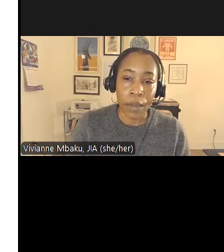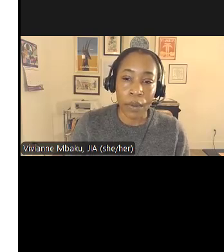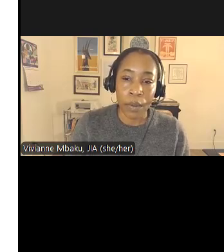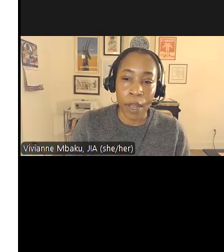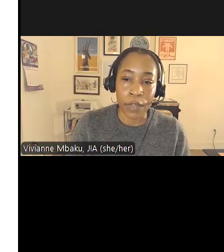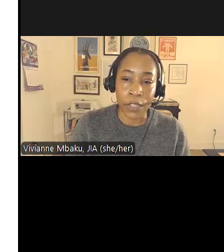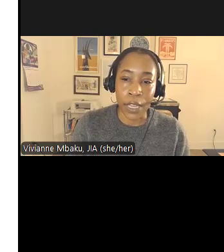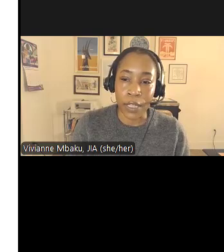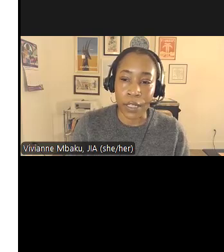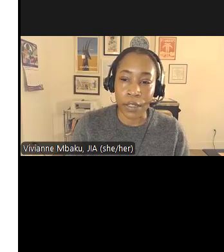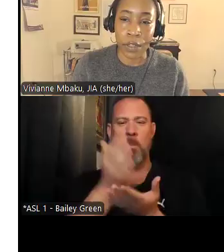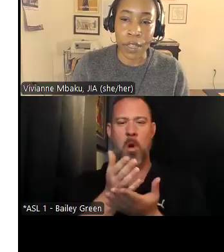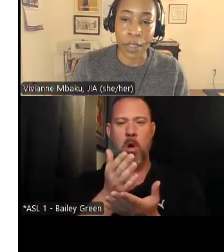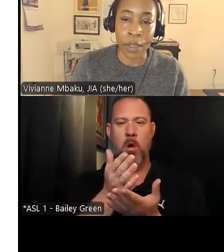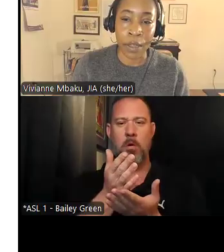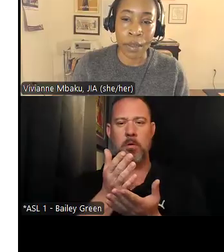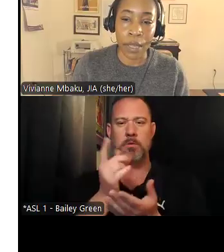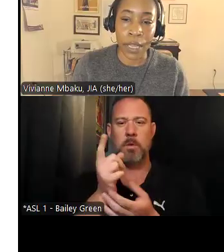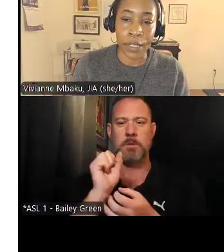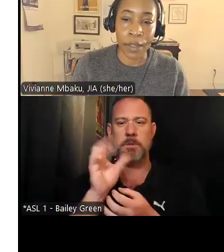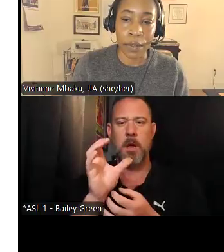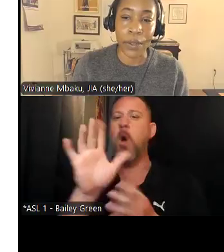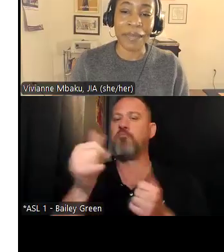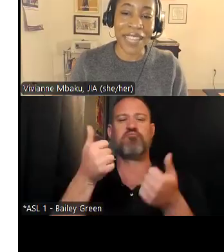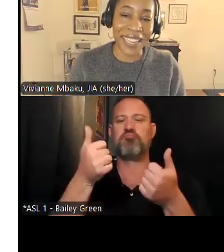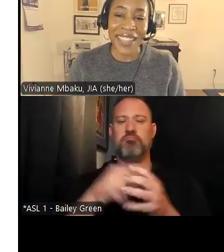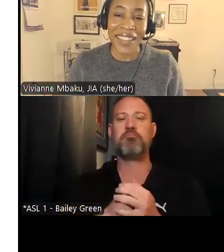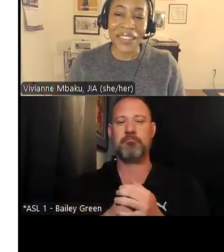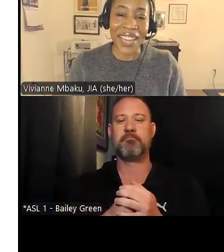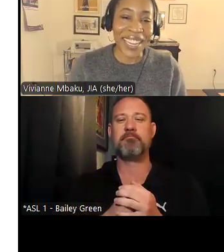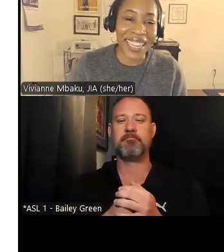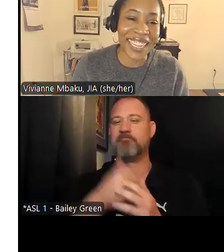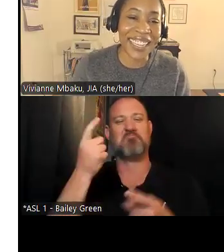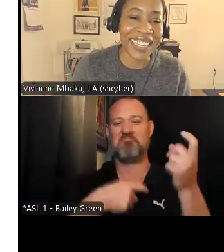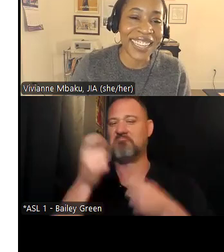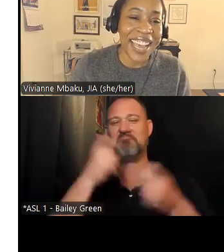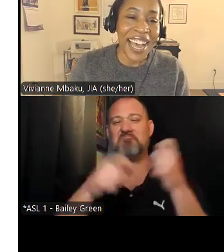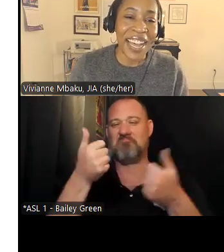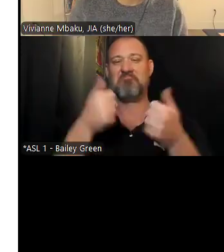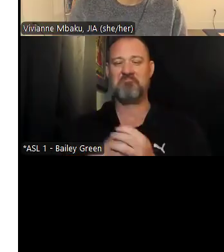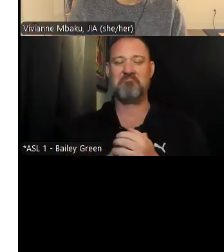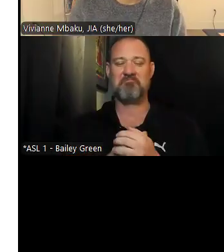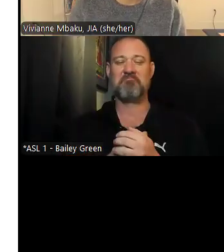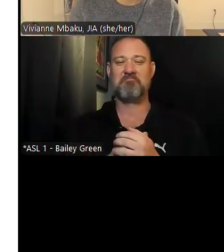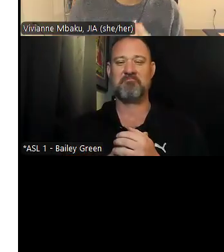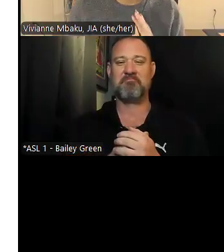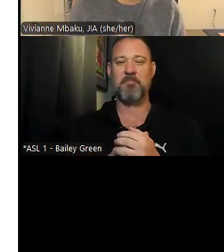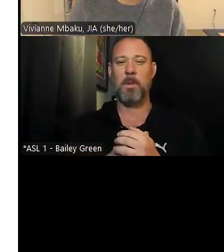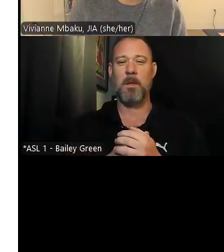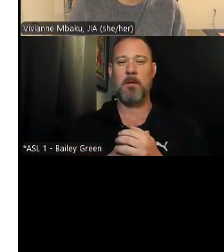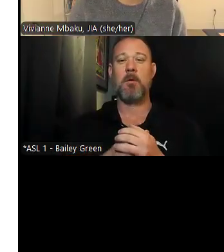And I will pause for a second because it doesn't look like the ASL. Okay, we got it. Good.